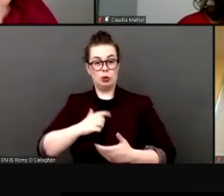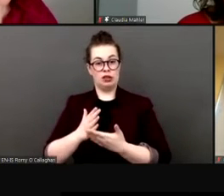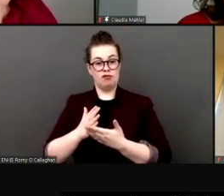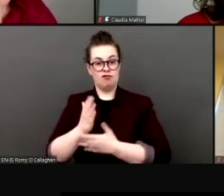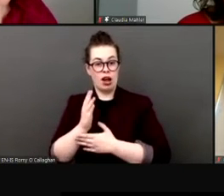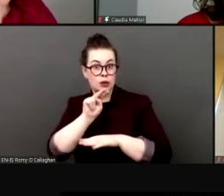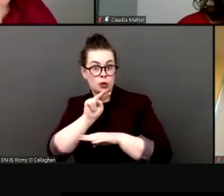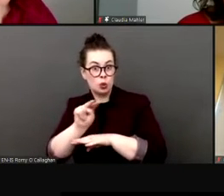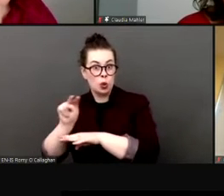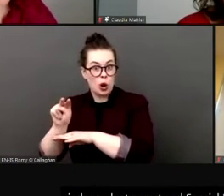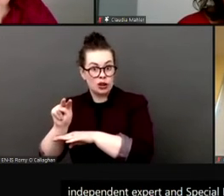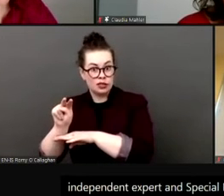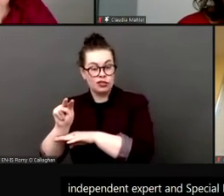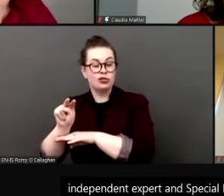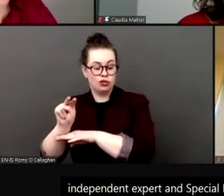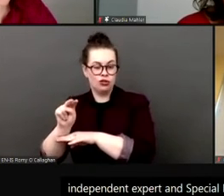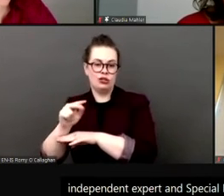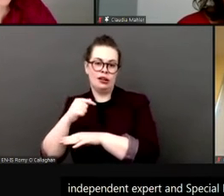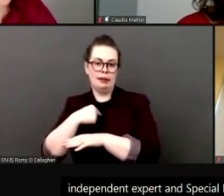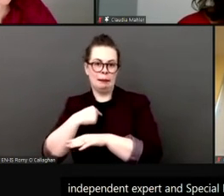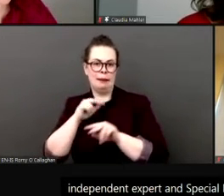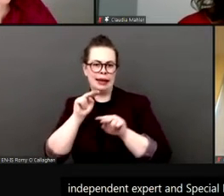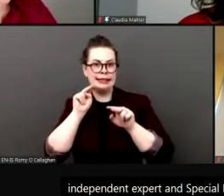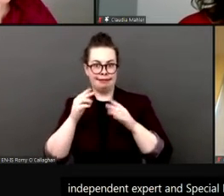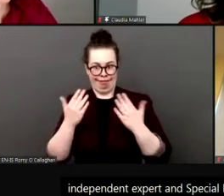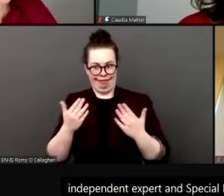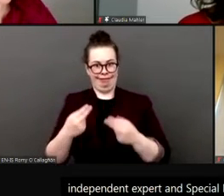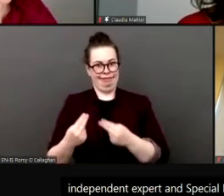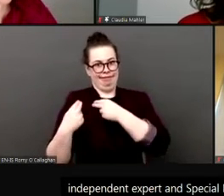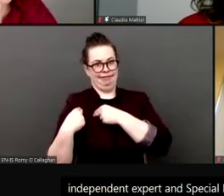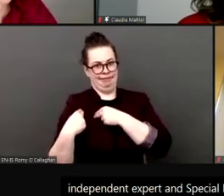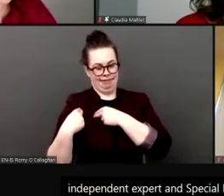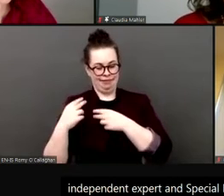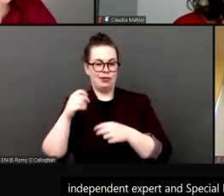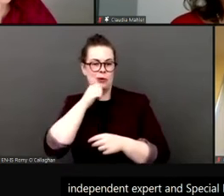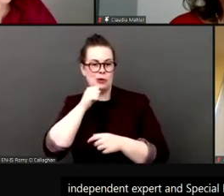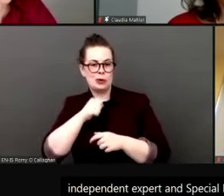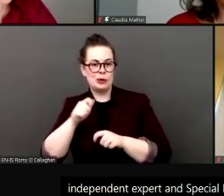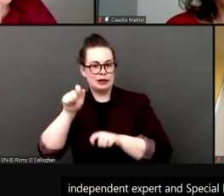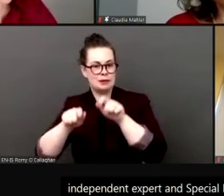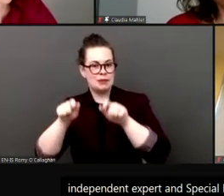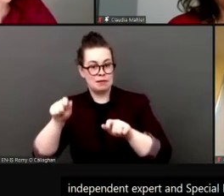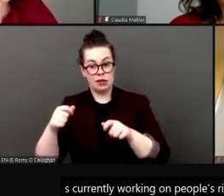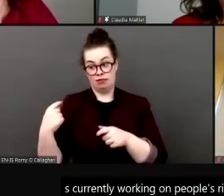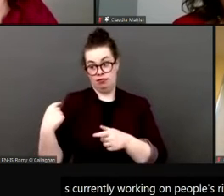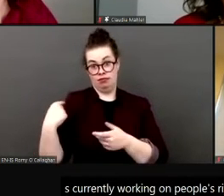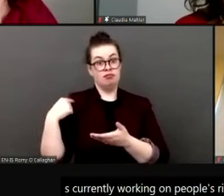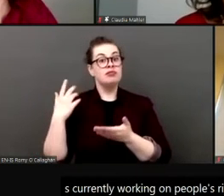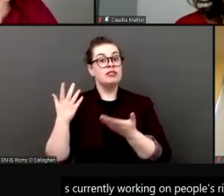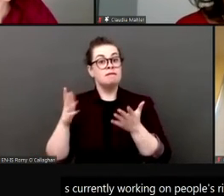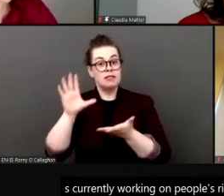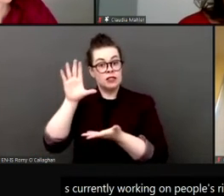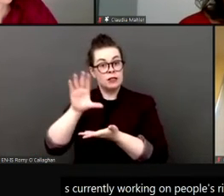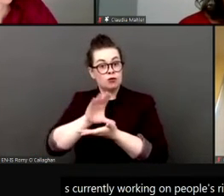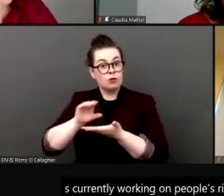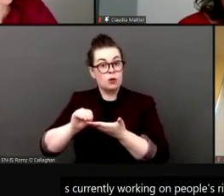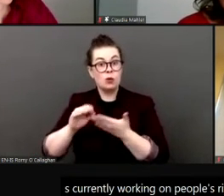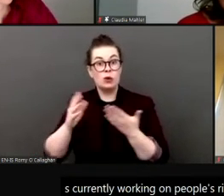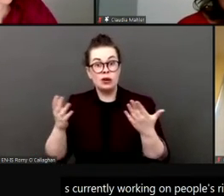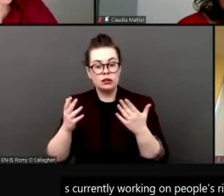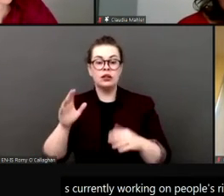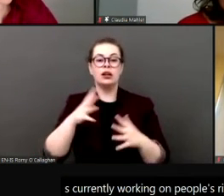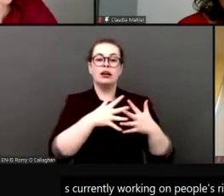rights. Last week, we published a report about neglect and abuse of nursing home residents in the United